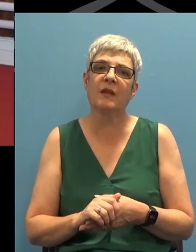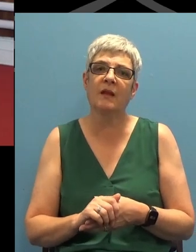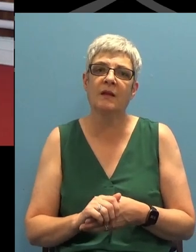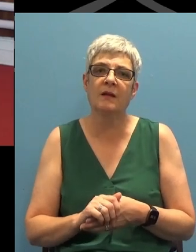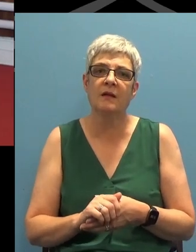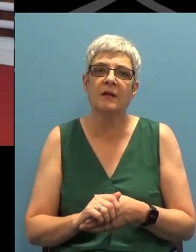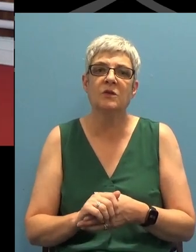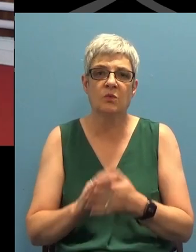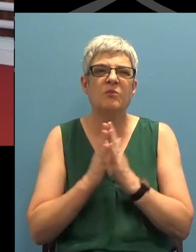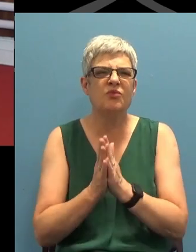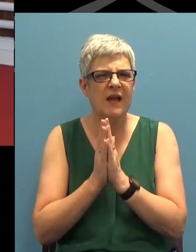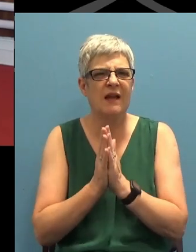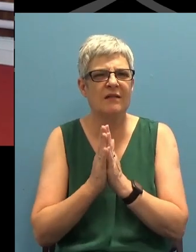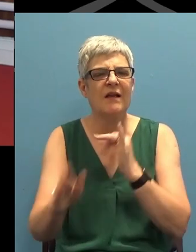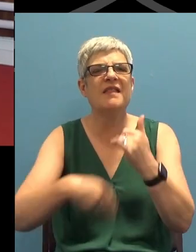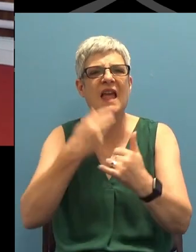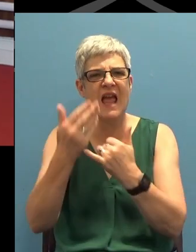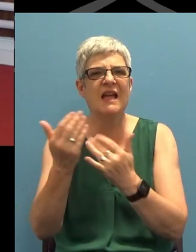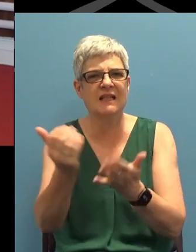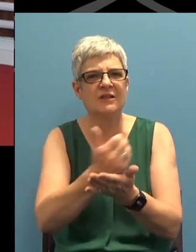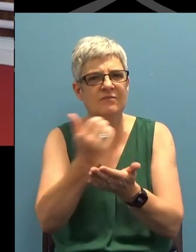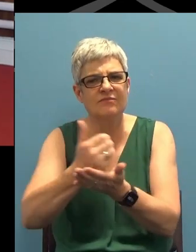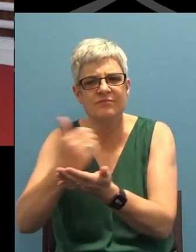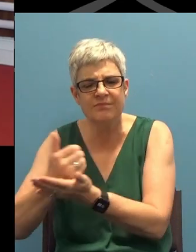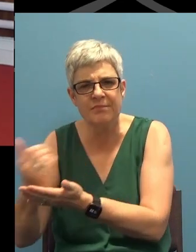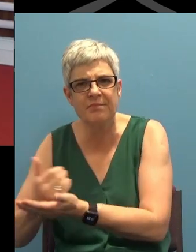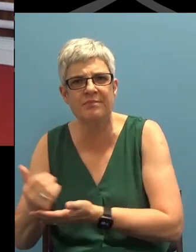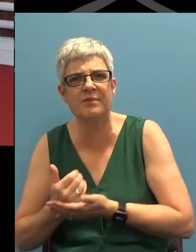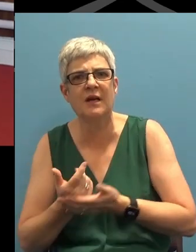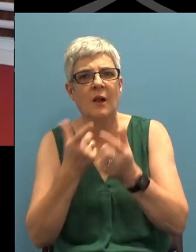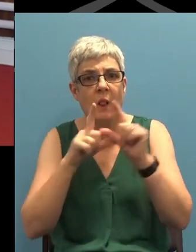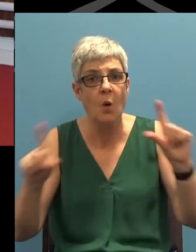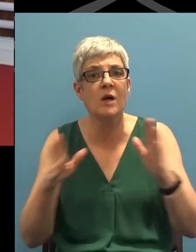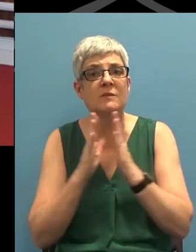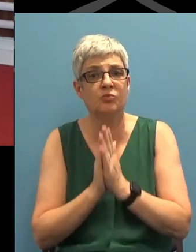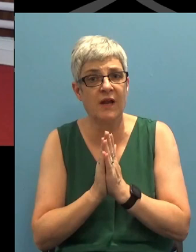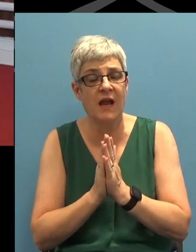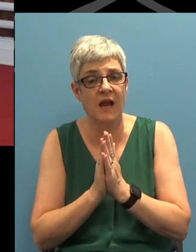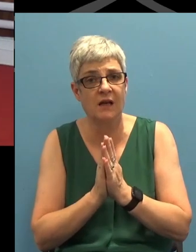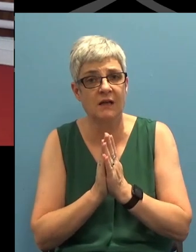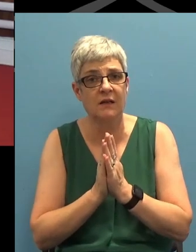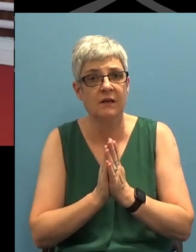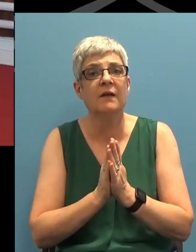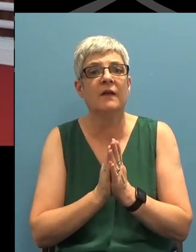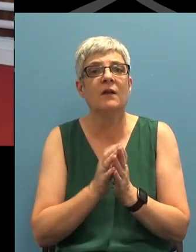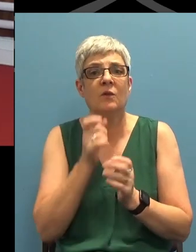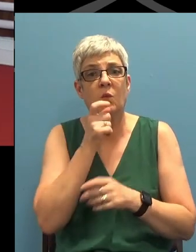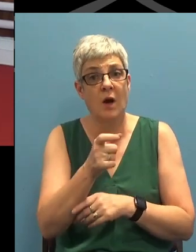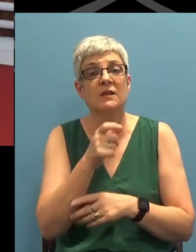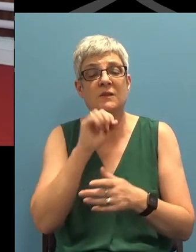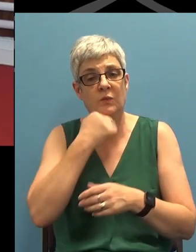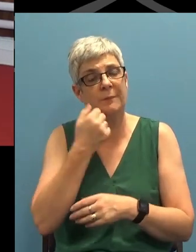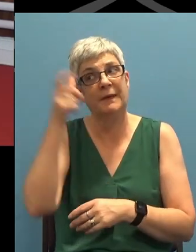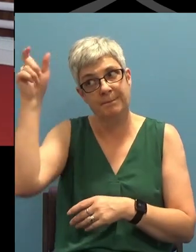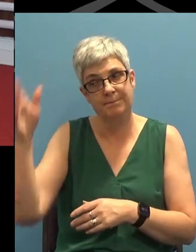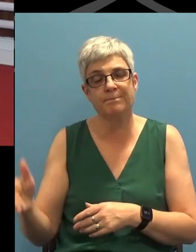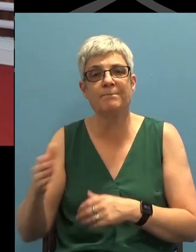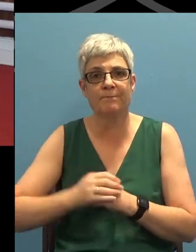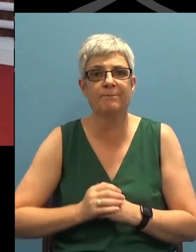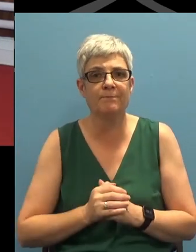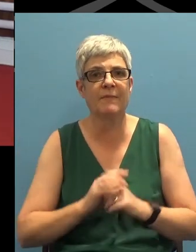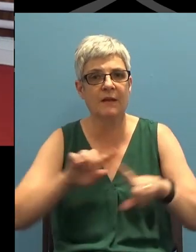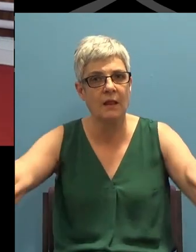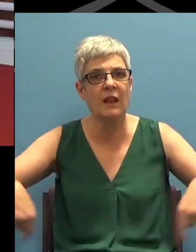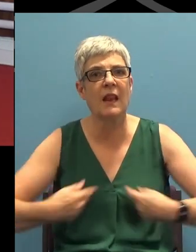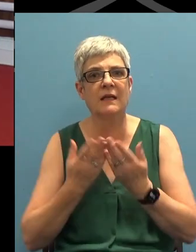Let us pray, and we will gather up our prayers in the words of the Lord's Prayer, the form of the Lord's Prayer that we use. The words will be on the screen. Let us